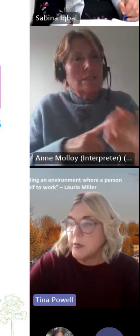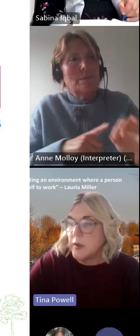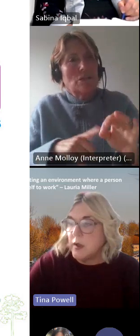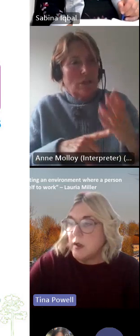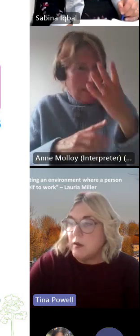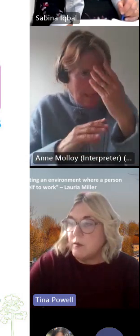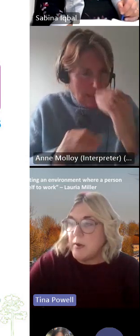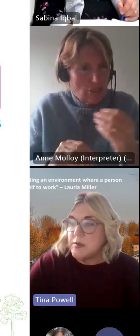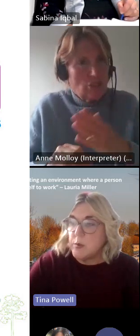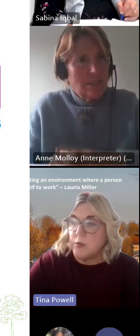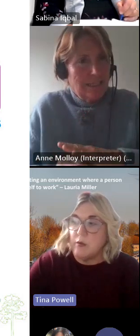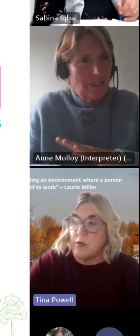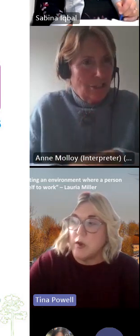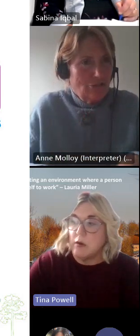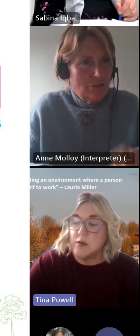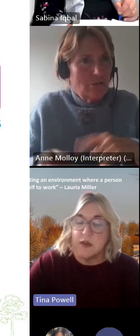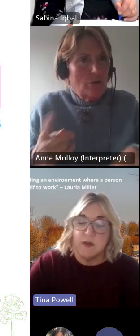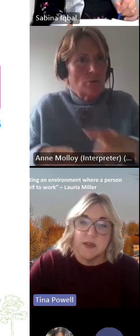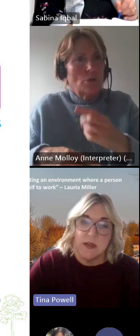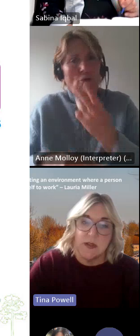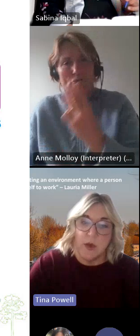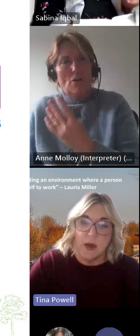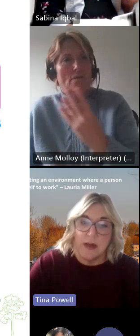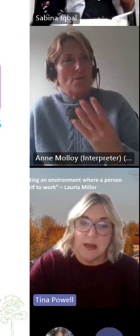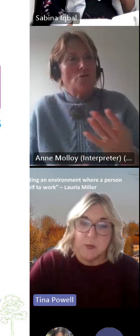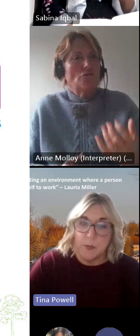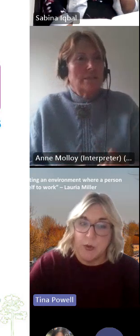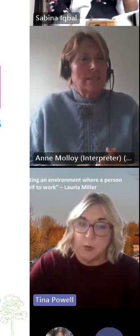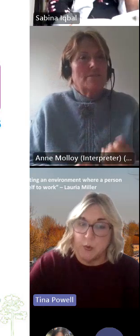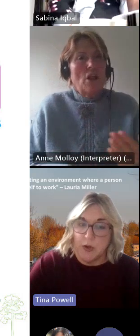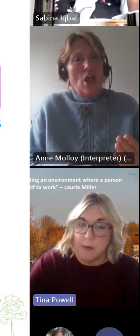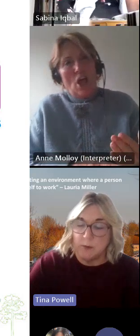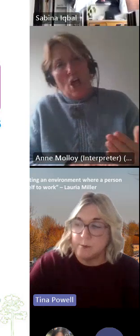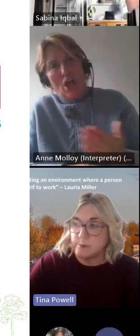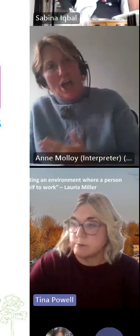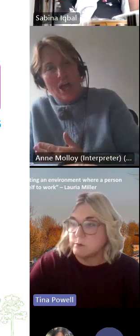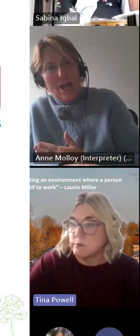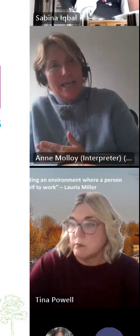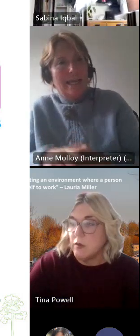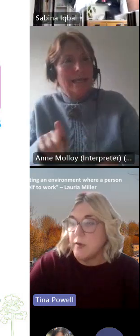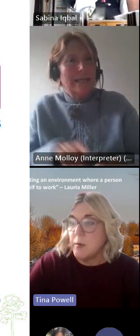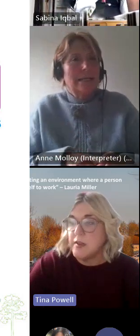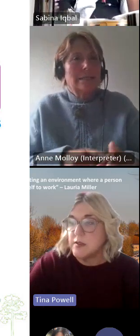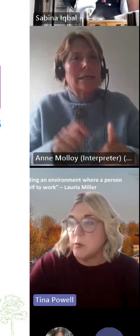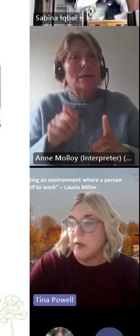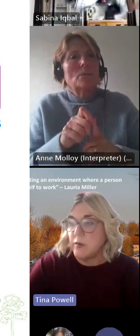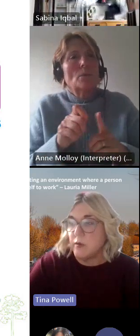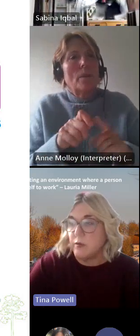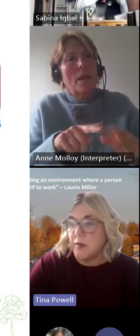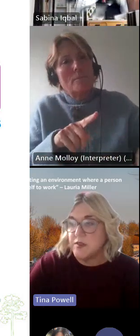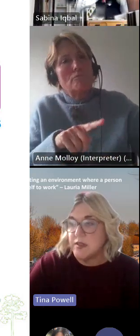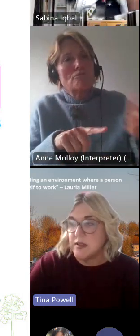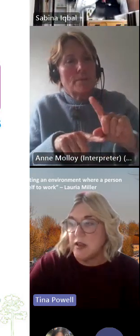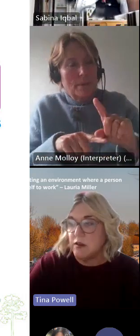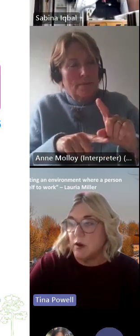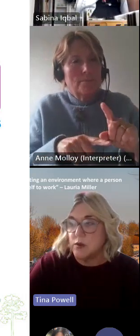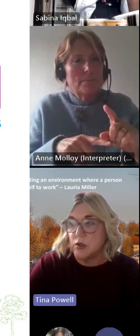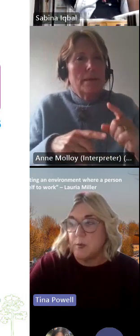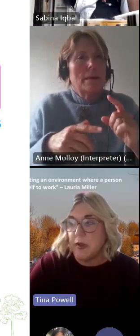needs. Families with 3 and 4-year-olds in receipt of early years pupil premium. Families with 5